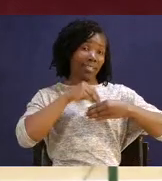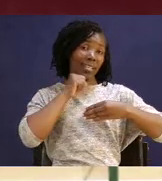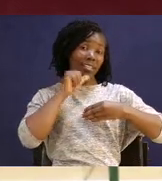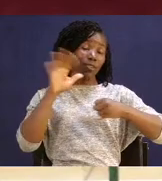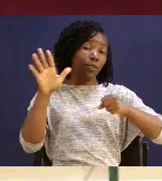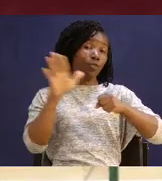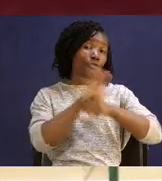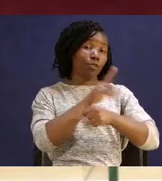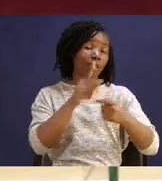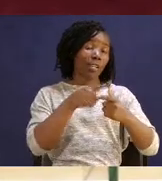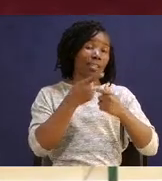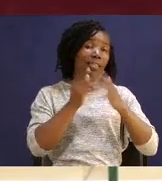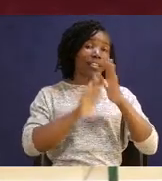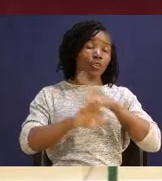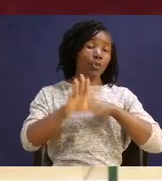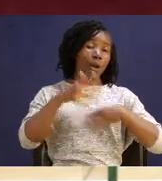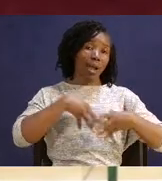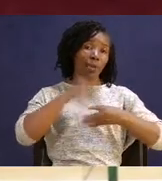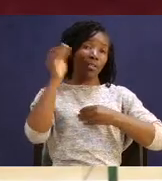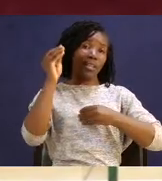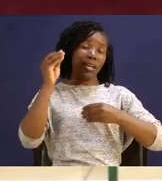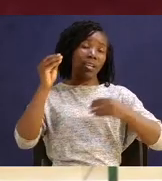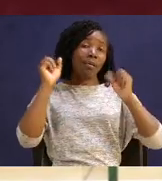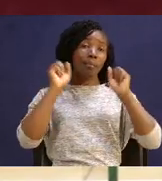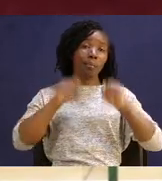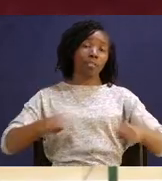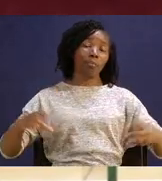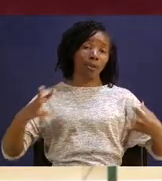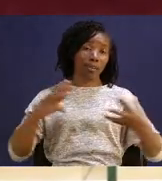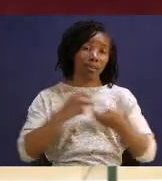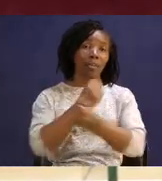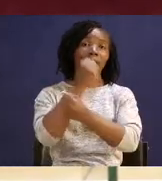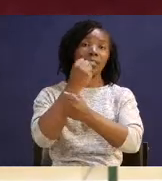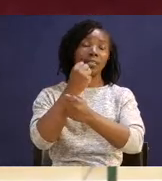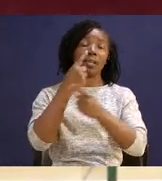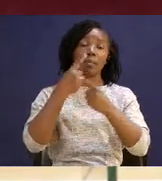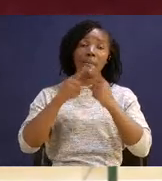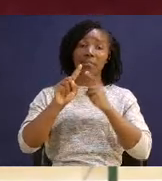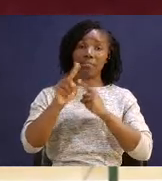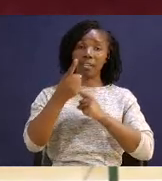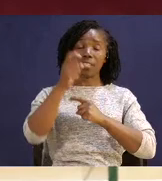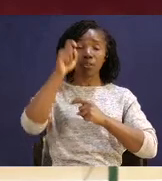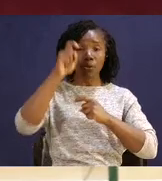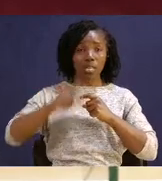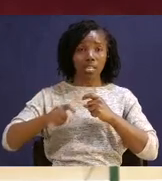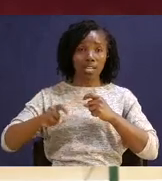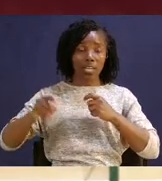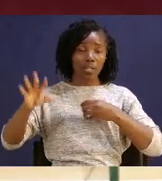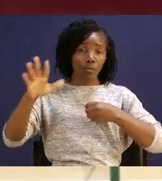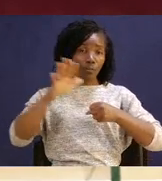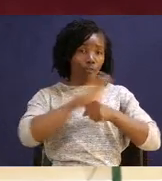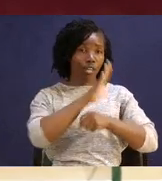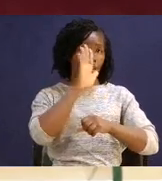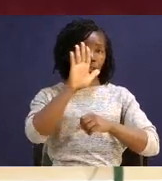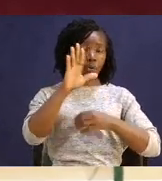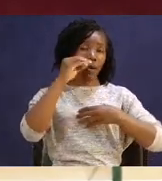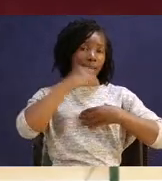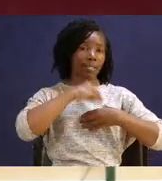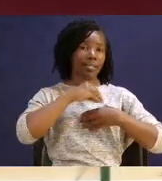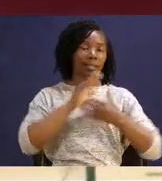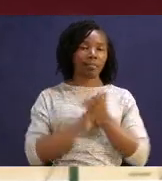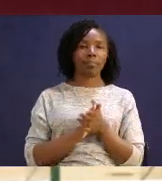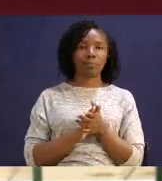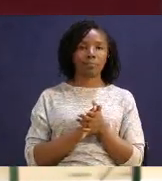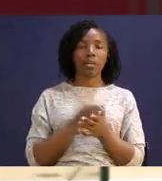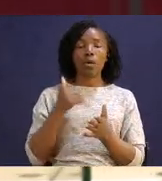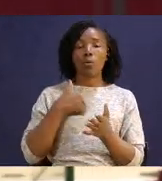you. So build your inside. I'm about to pray. Tell your neighbor, there's a cup of